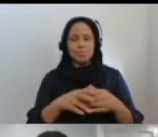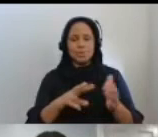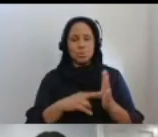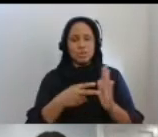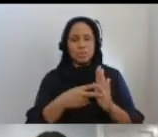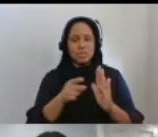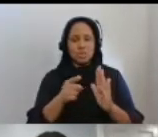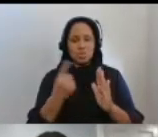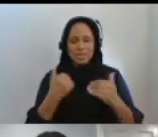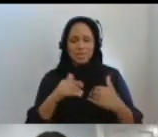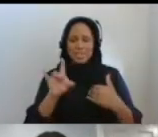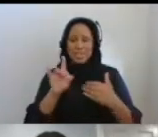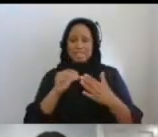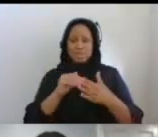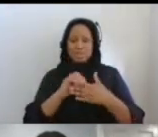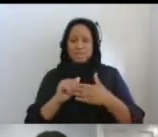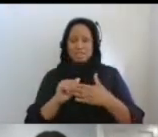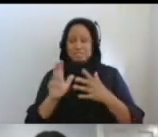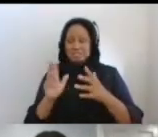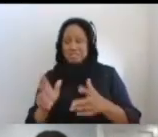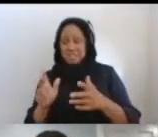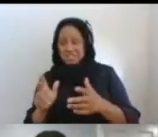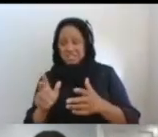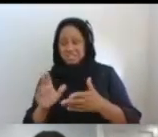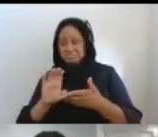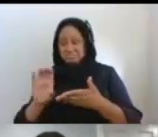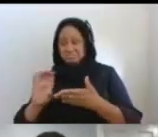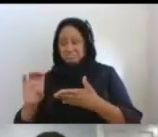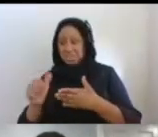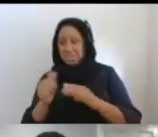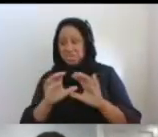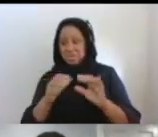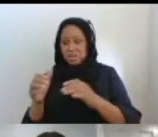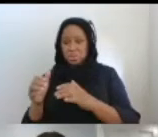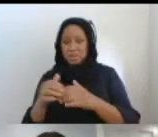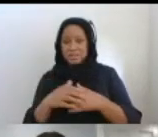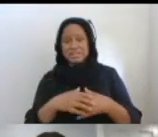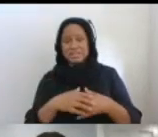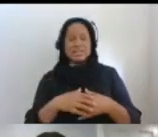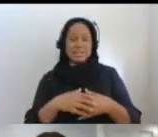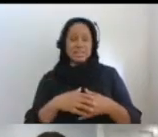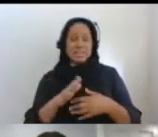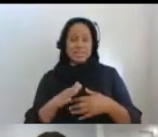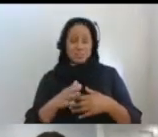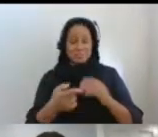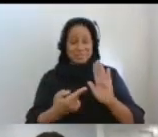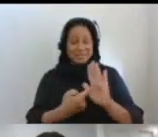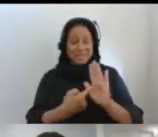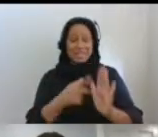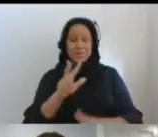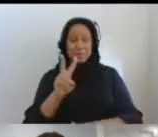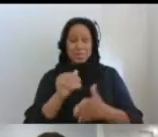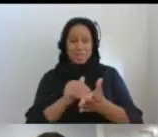have $8,000 to use in other categories, right? Um, so just because it says